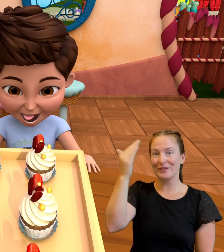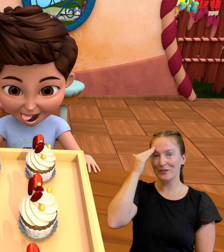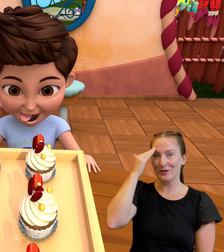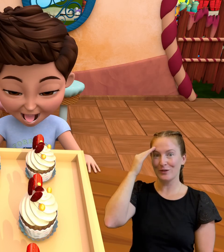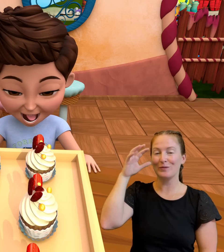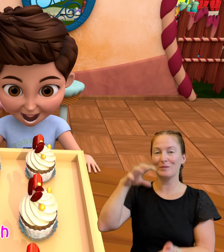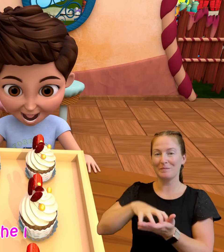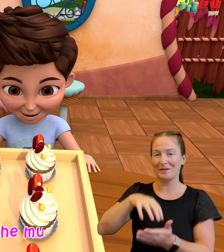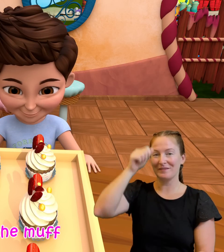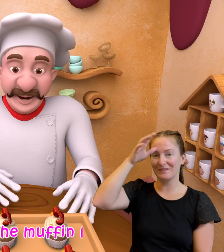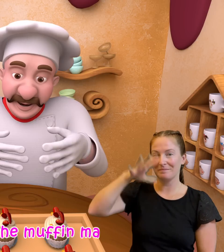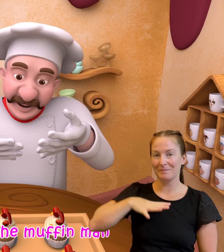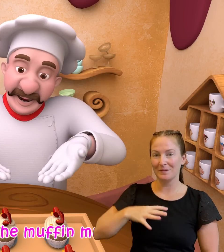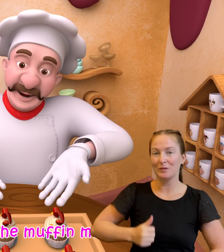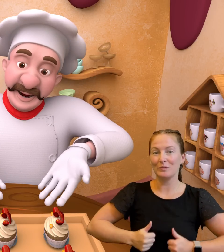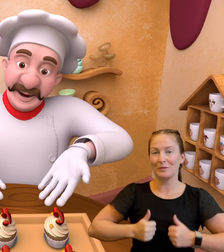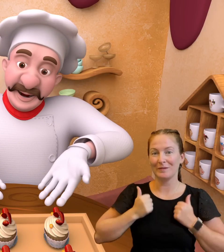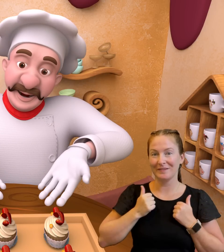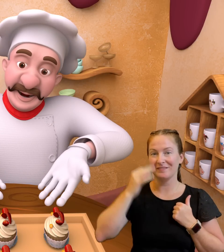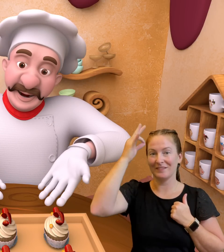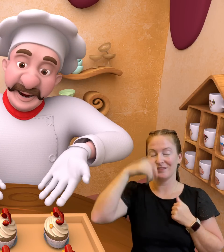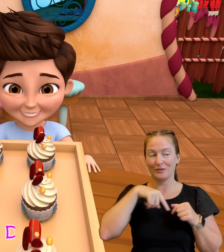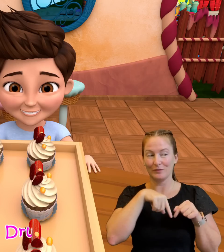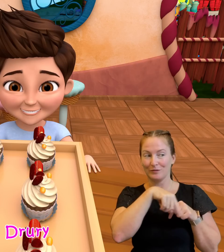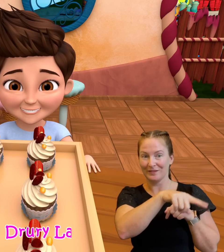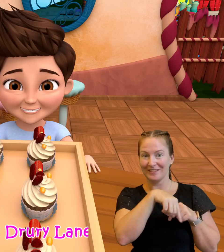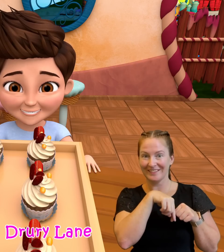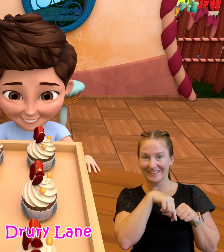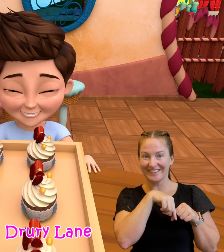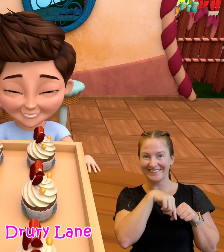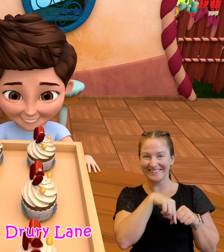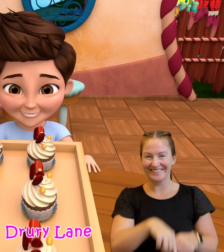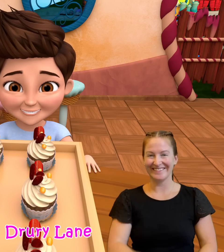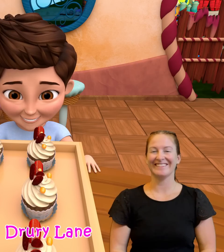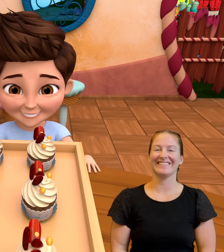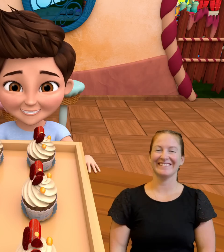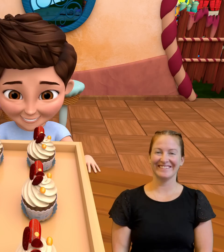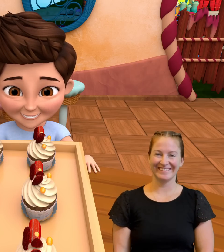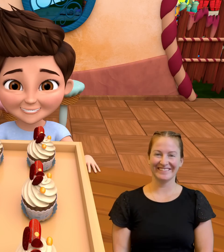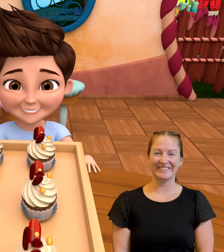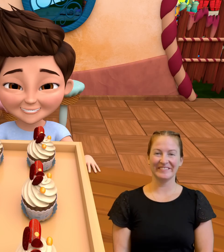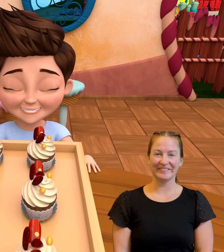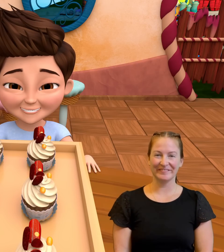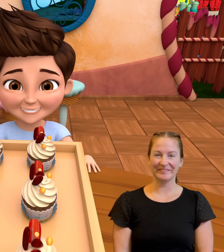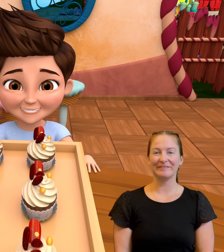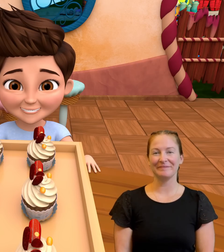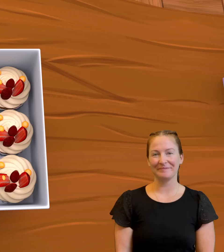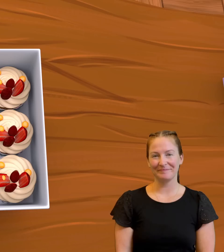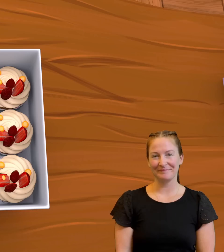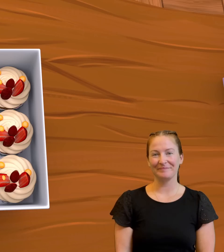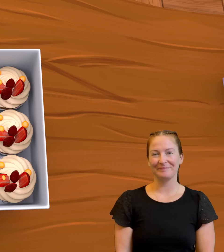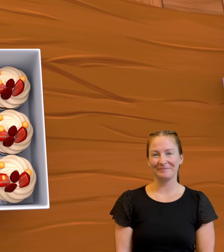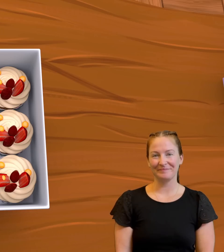Yes, we know the Muffin Man who lives on Drury Lane.